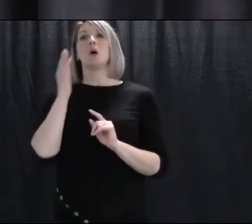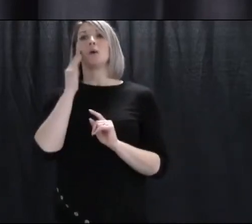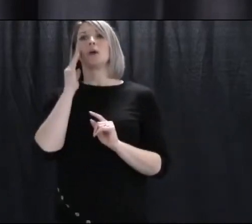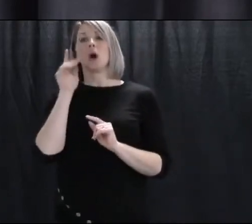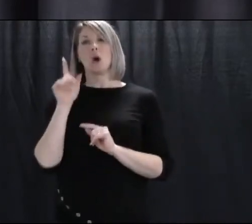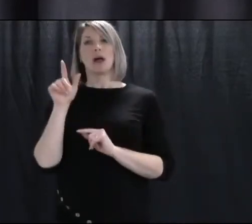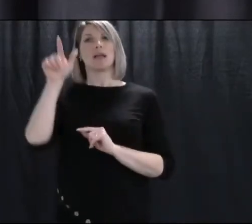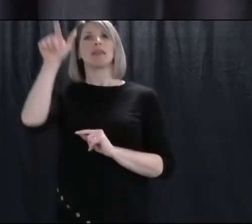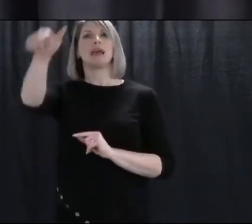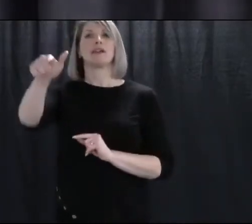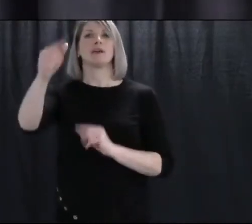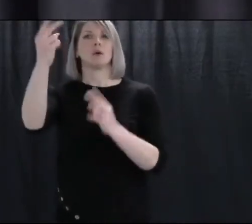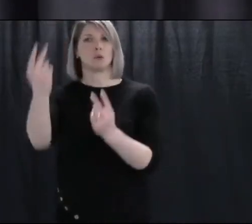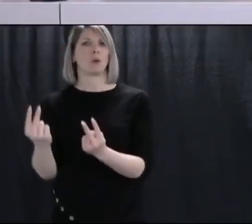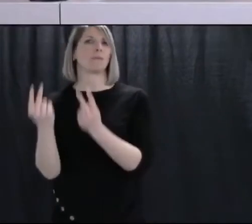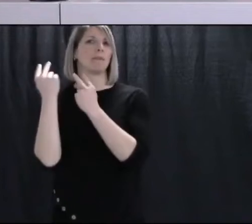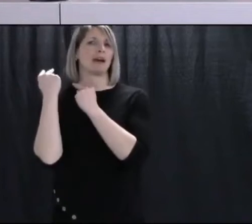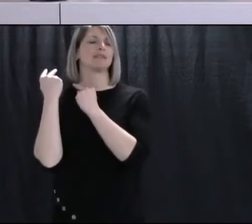us.